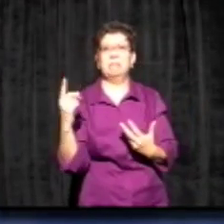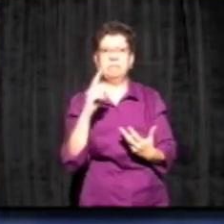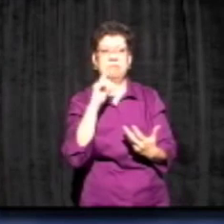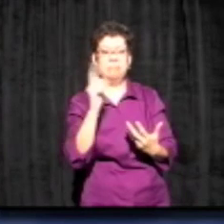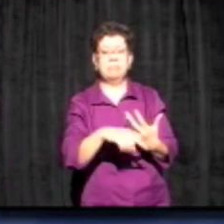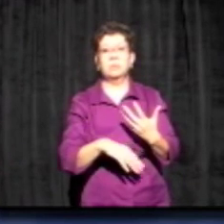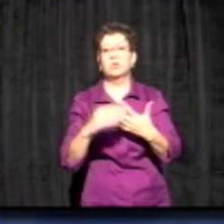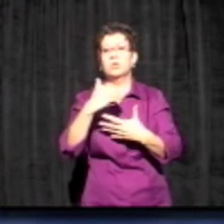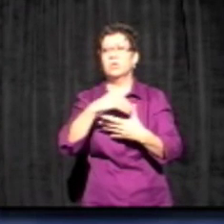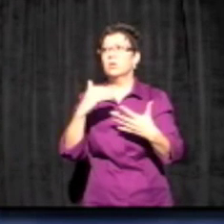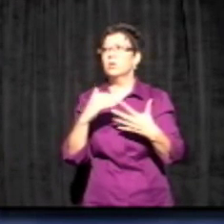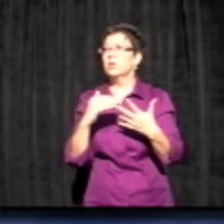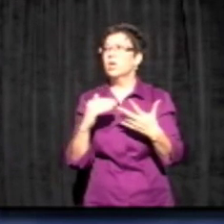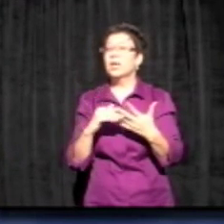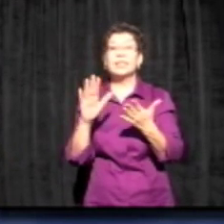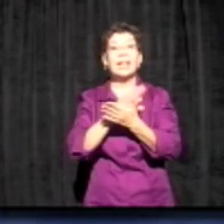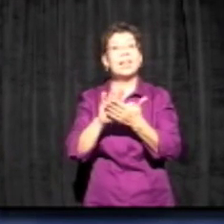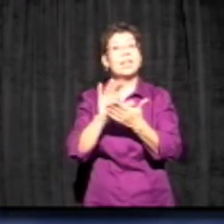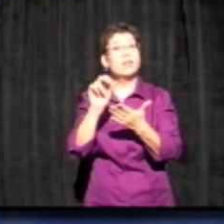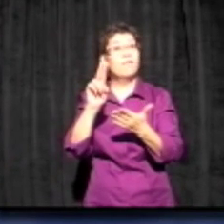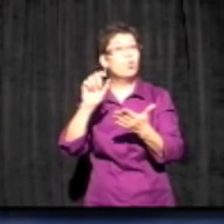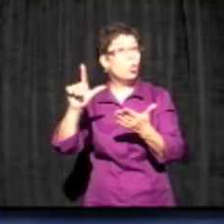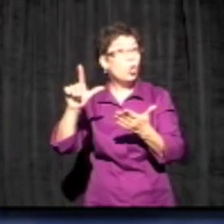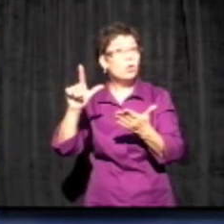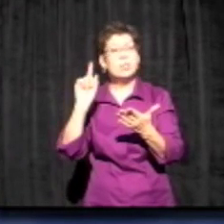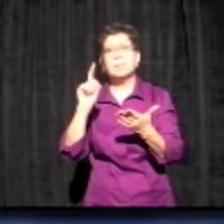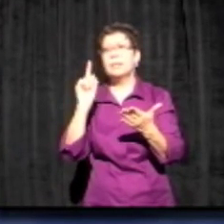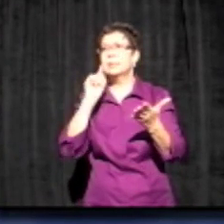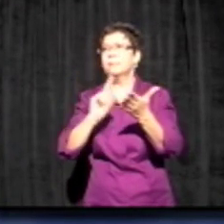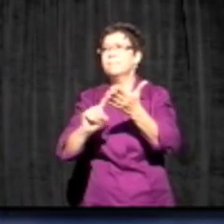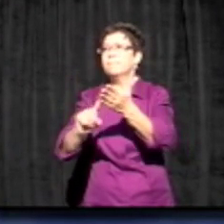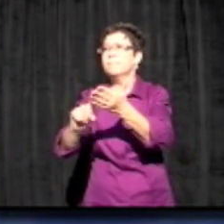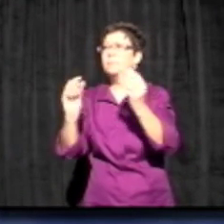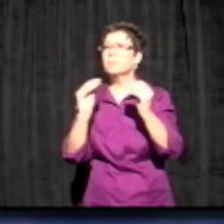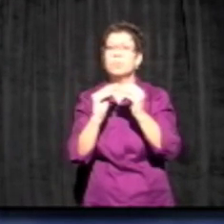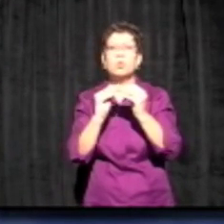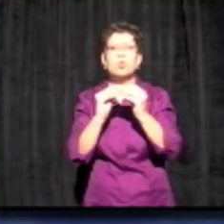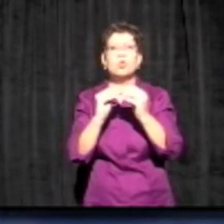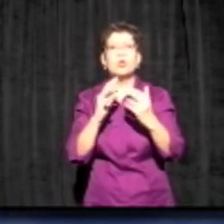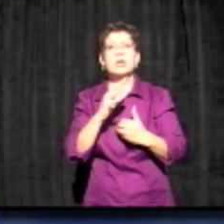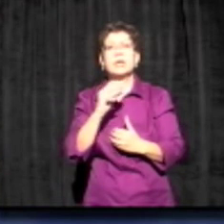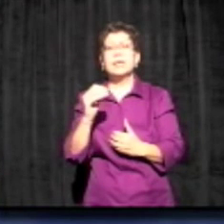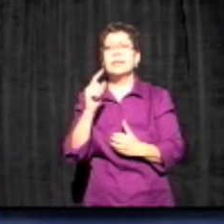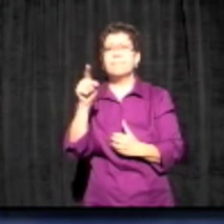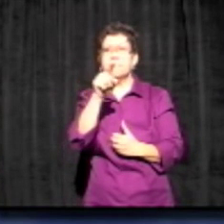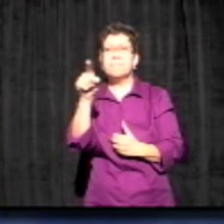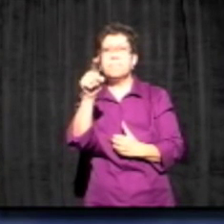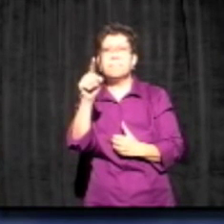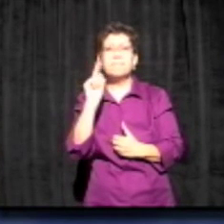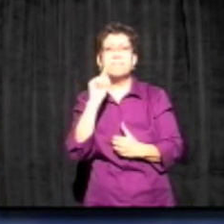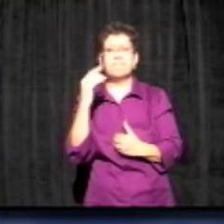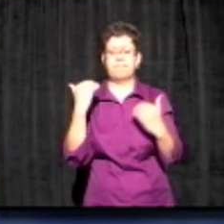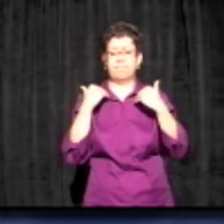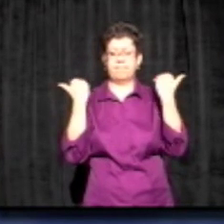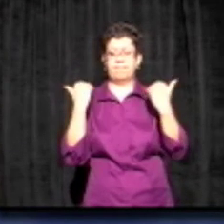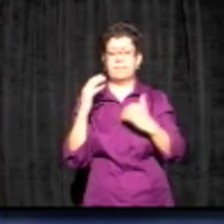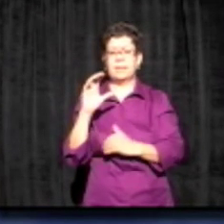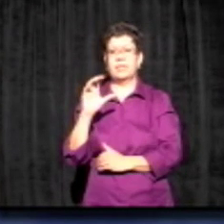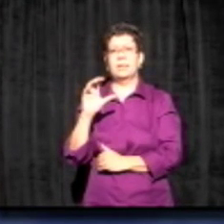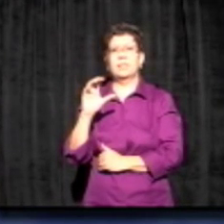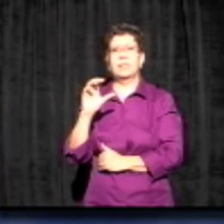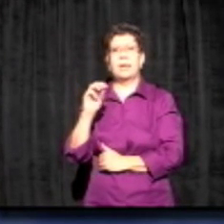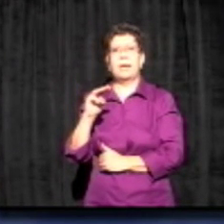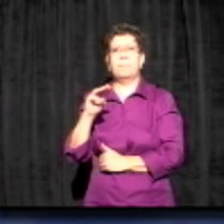Energy Fuels, led by T. Boone Pickens and Andrew Littlefair, who convinced us that our CNG strategy